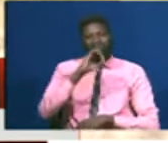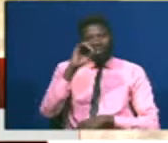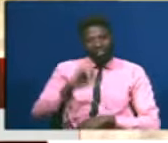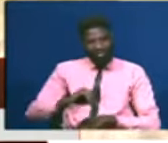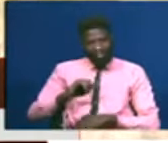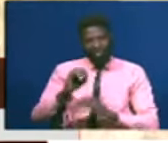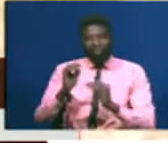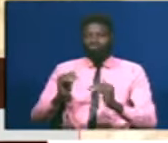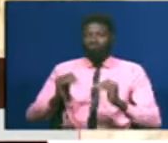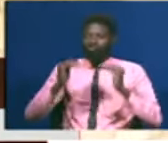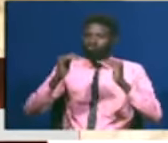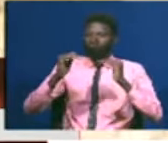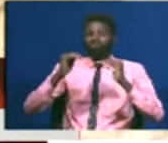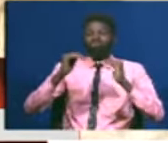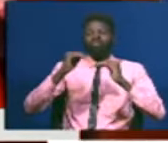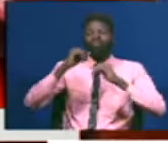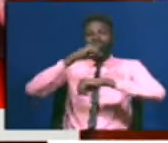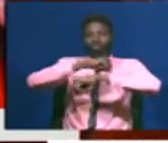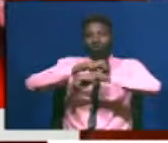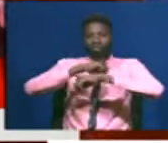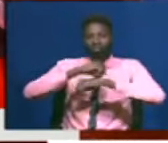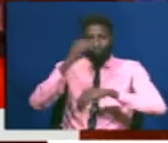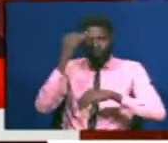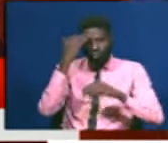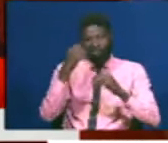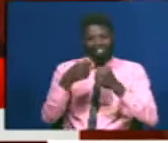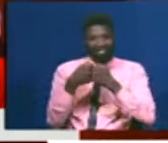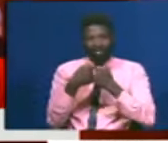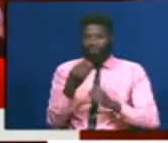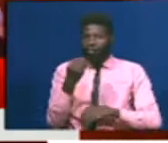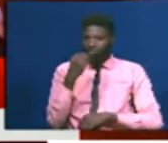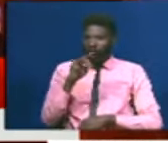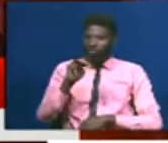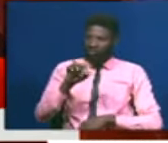Bwana MCA, the same problems you're having in your office, I'm having them too.